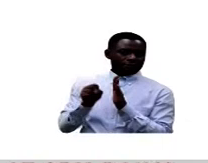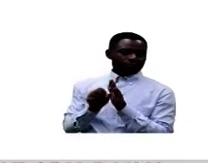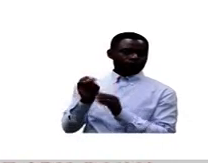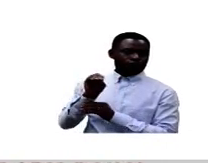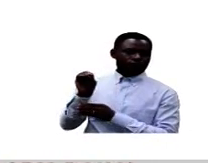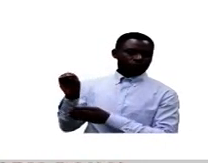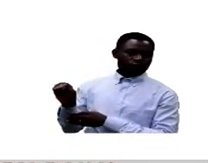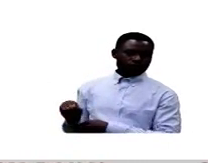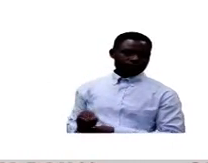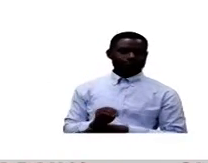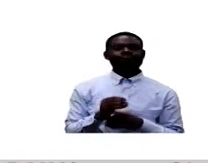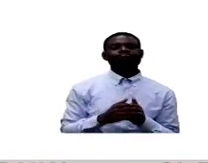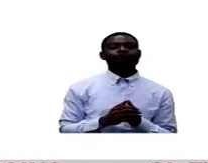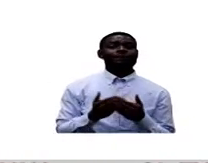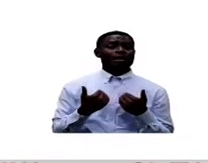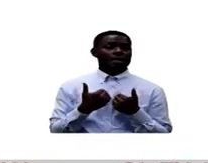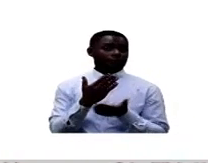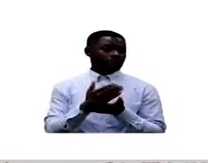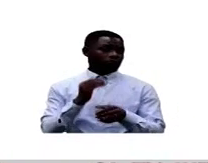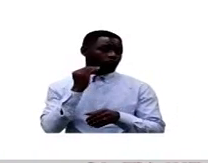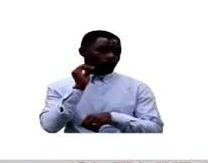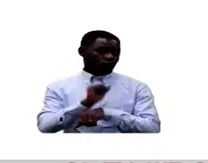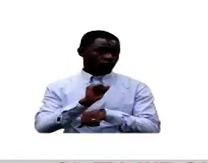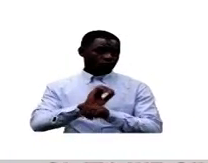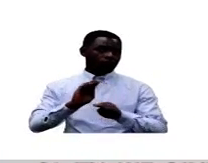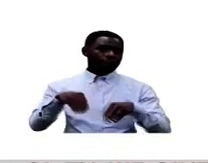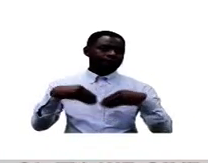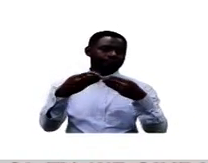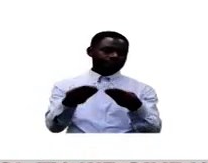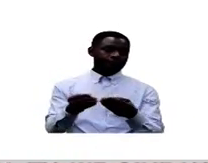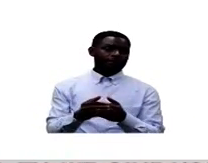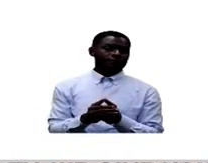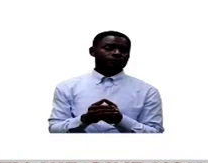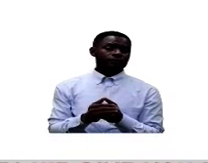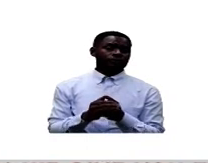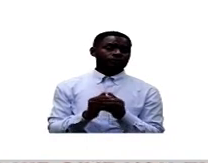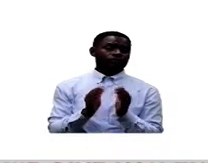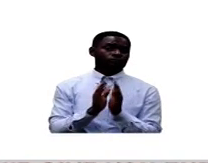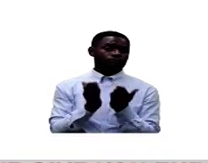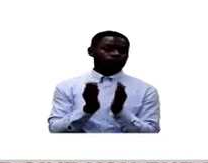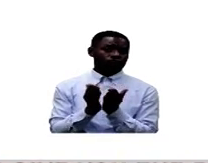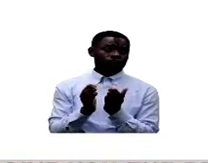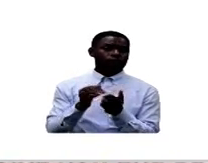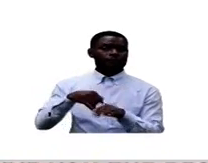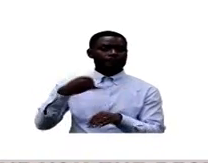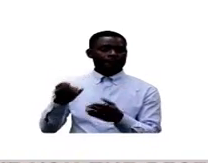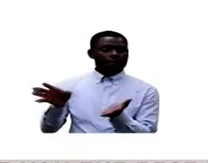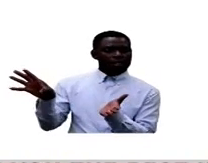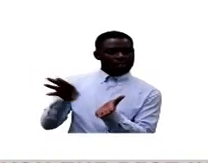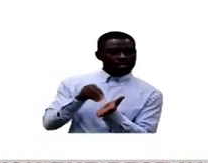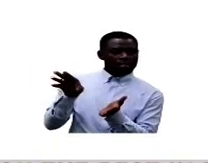Now I have some assignment for you. Take your exercise book and your pen and write this assignment for